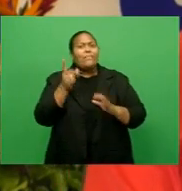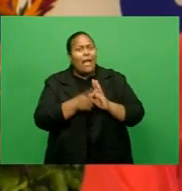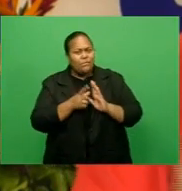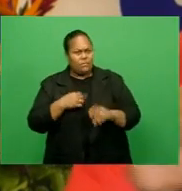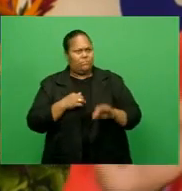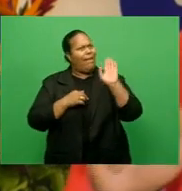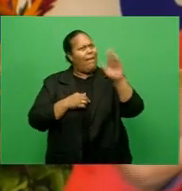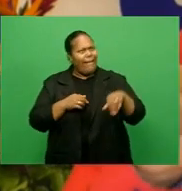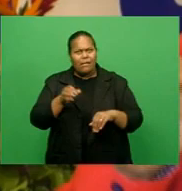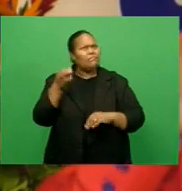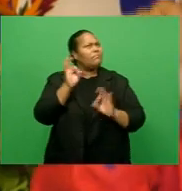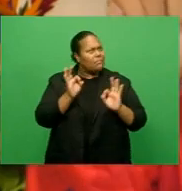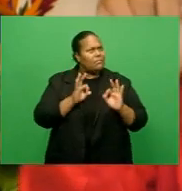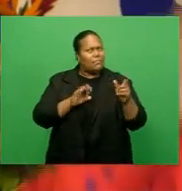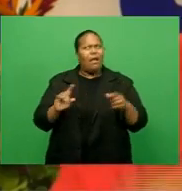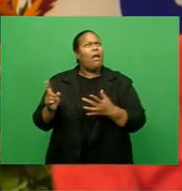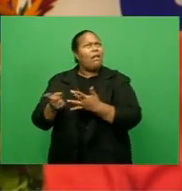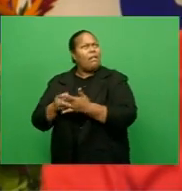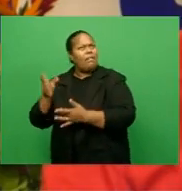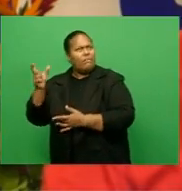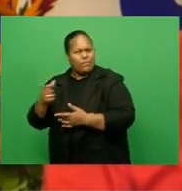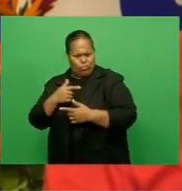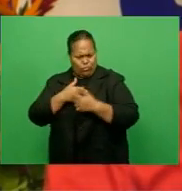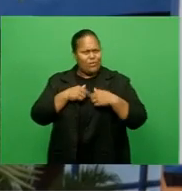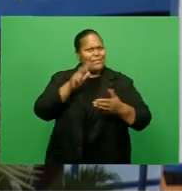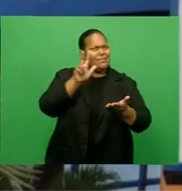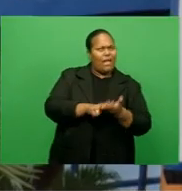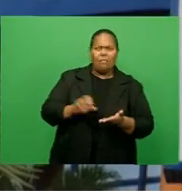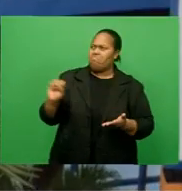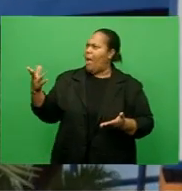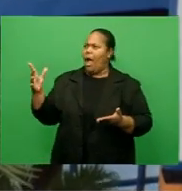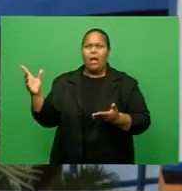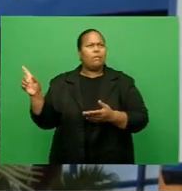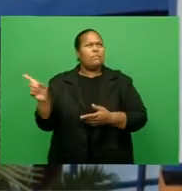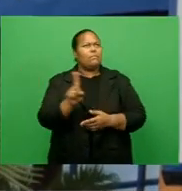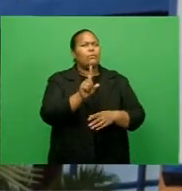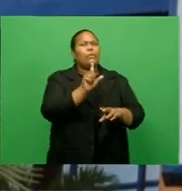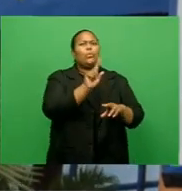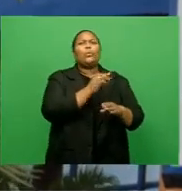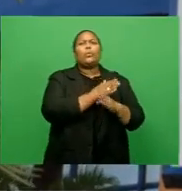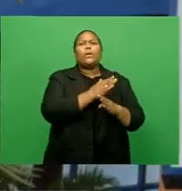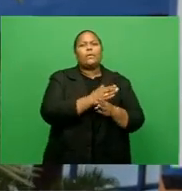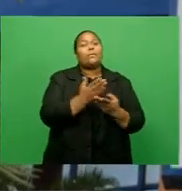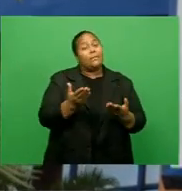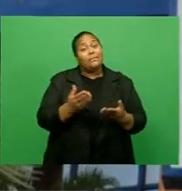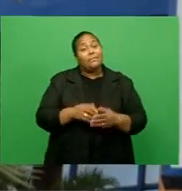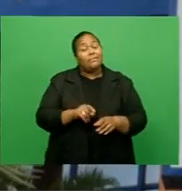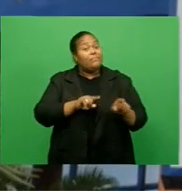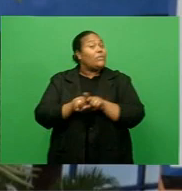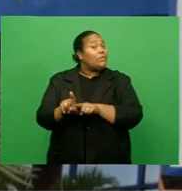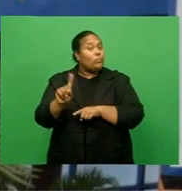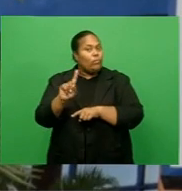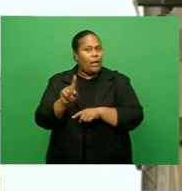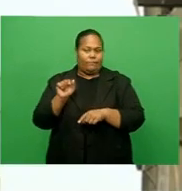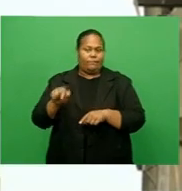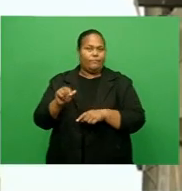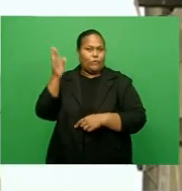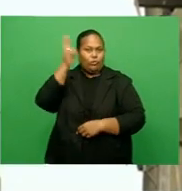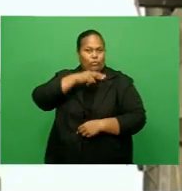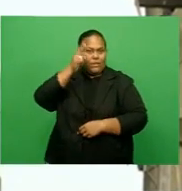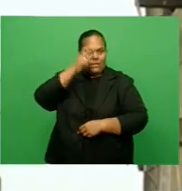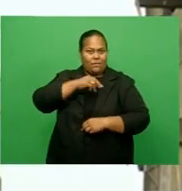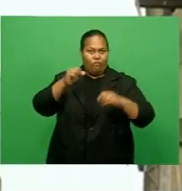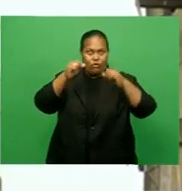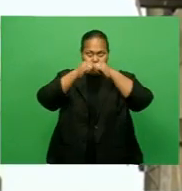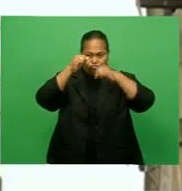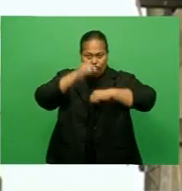just signed in, there's another person who actually came and did the work. Patel says unlicensed electricians compromise the safety of the building